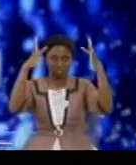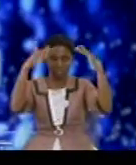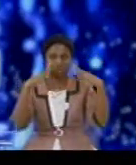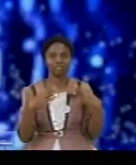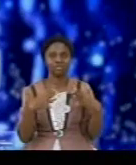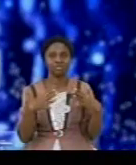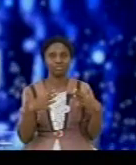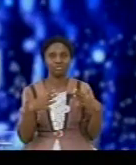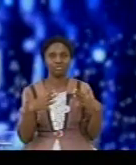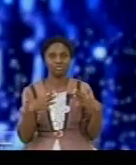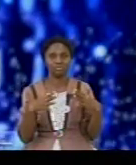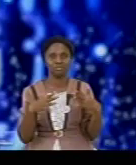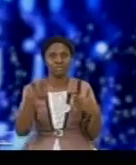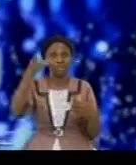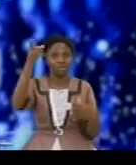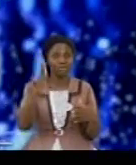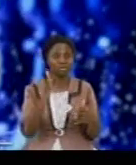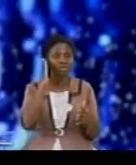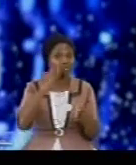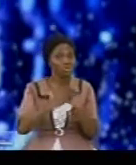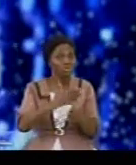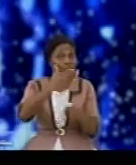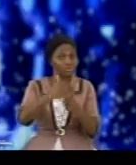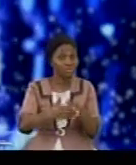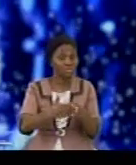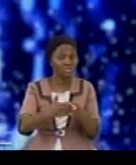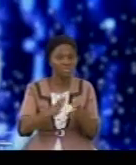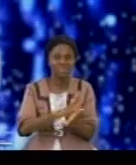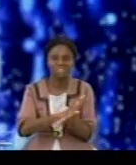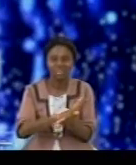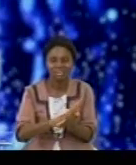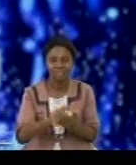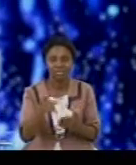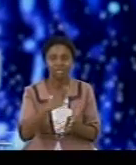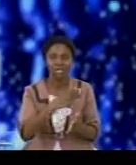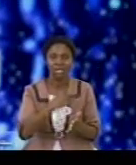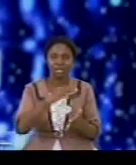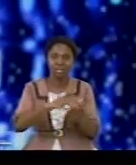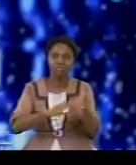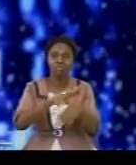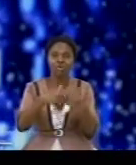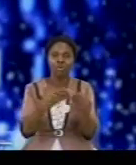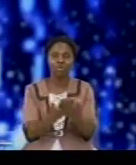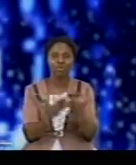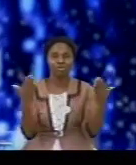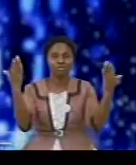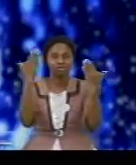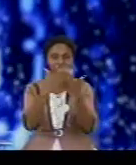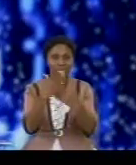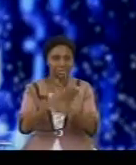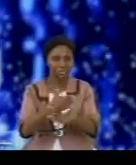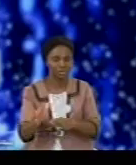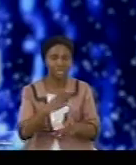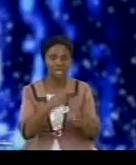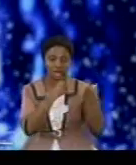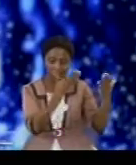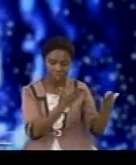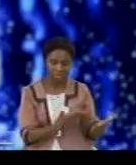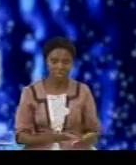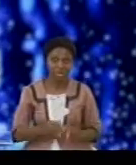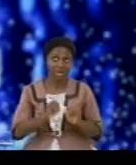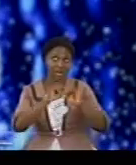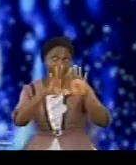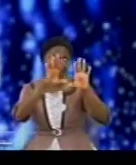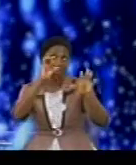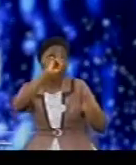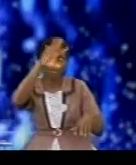completely cleanse you and remove all of darkness from you and bring all of light into you. And you'll now be walking in the light, no